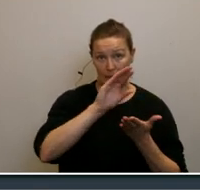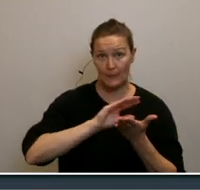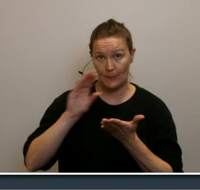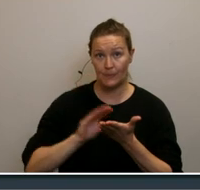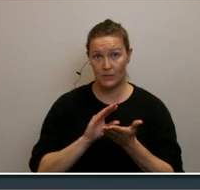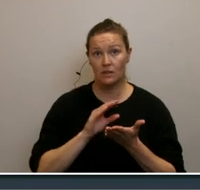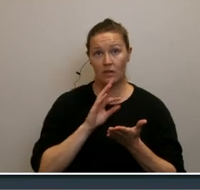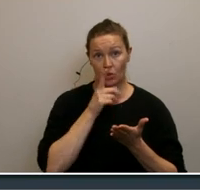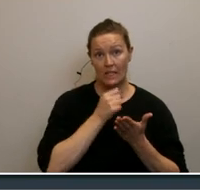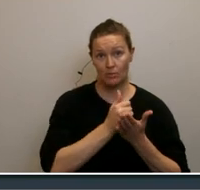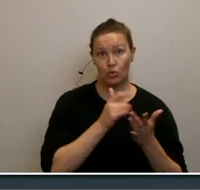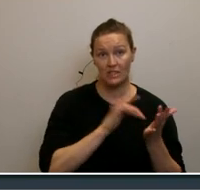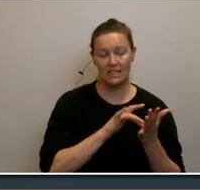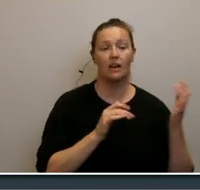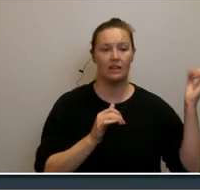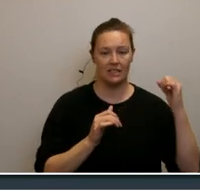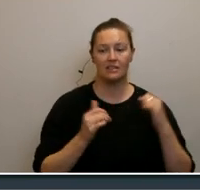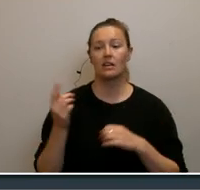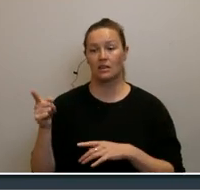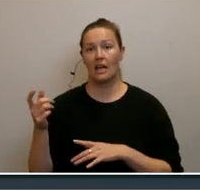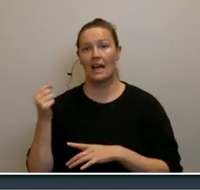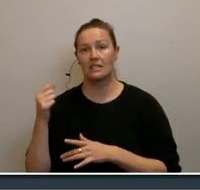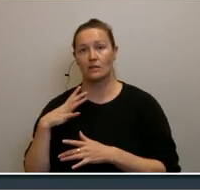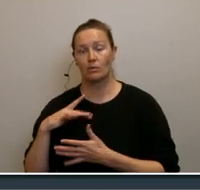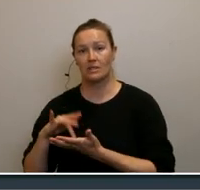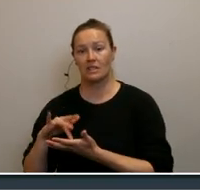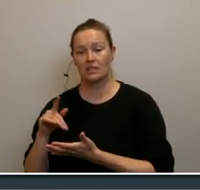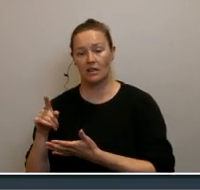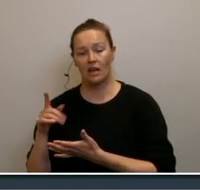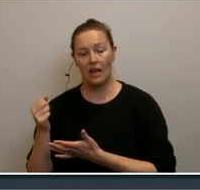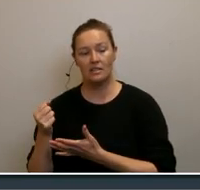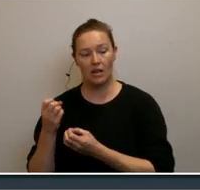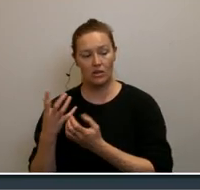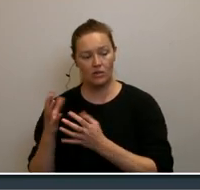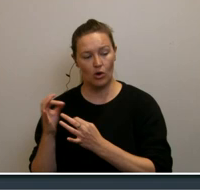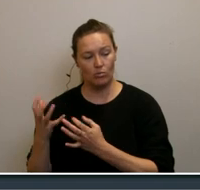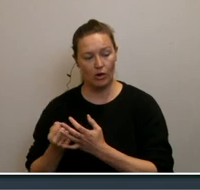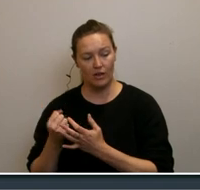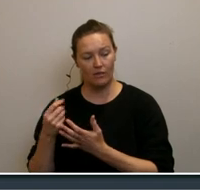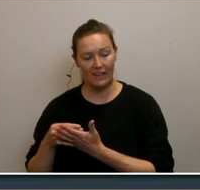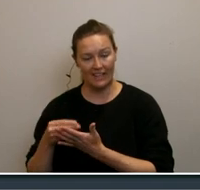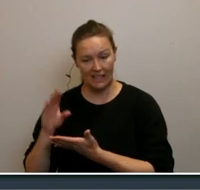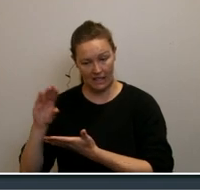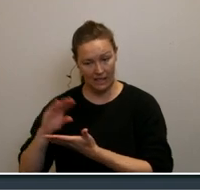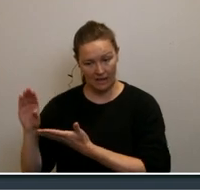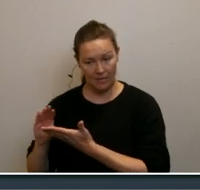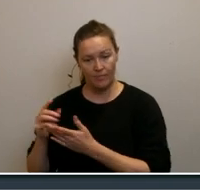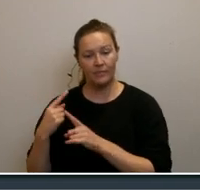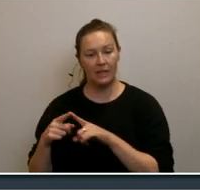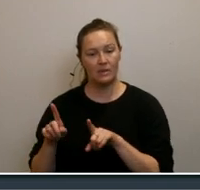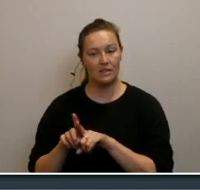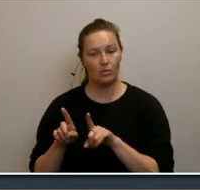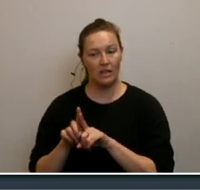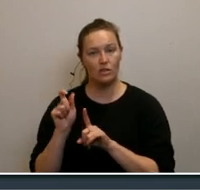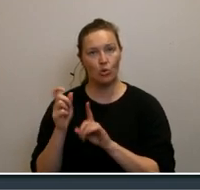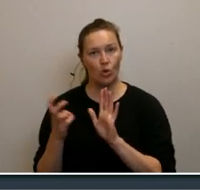centre? Absolutely. So the Hiratonga Women's Centre is funded by a number of philanthropic funders. We also have a very small